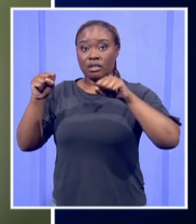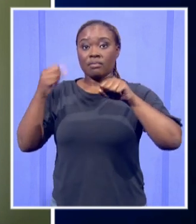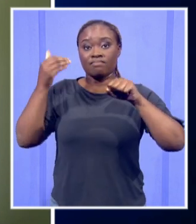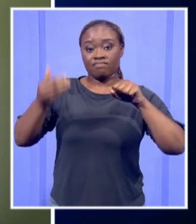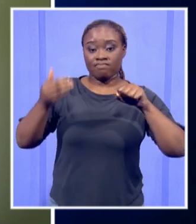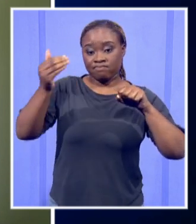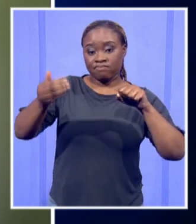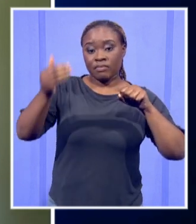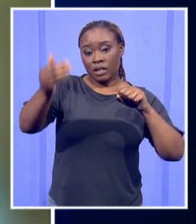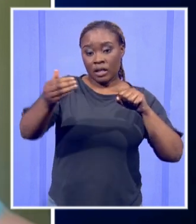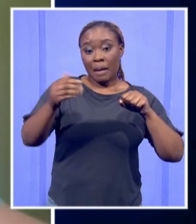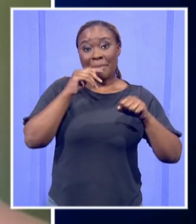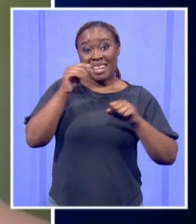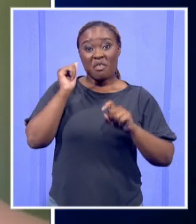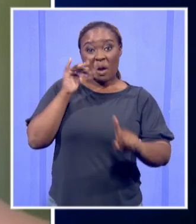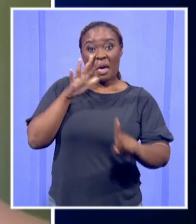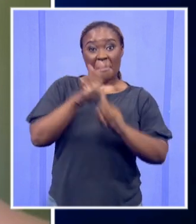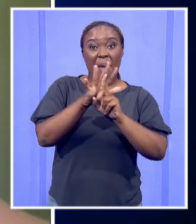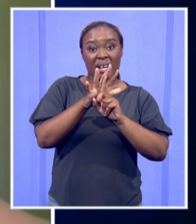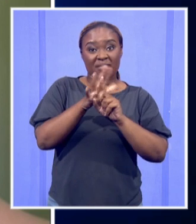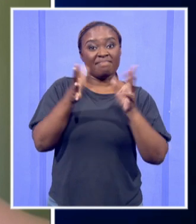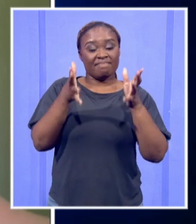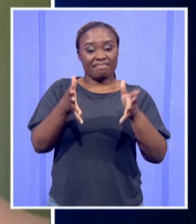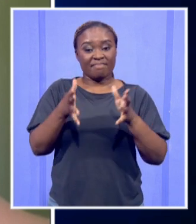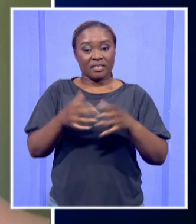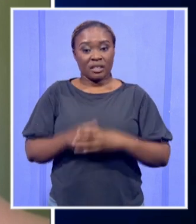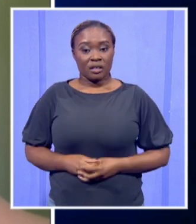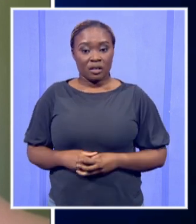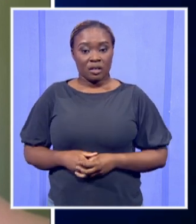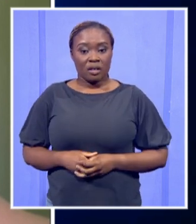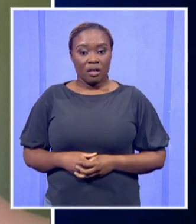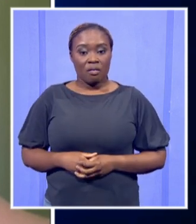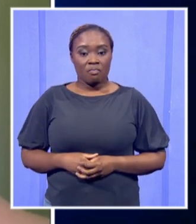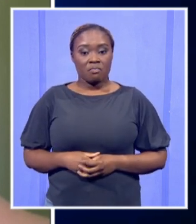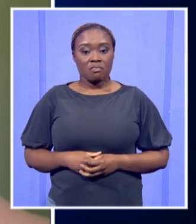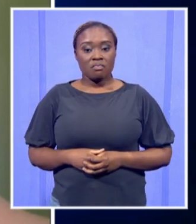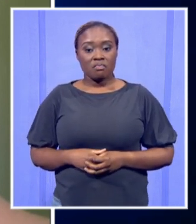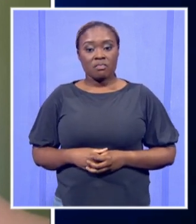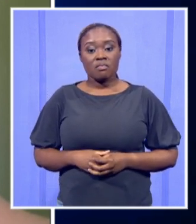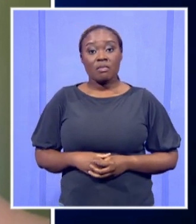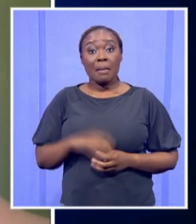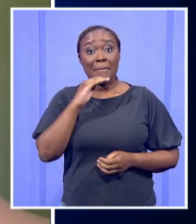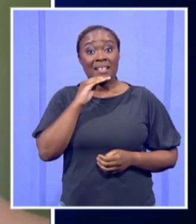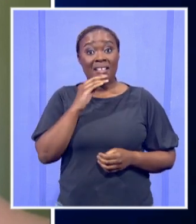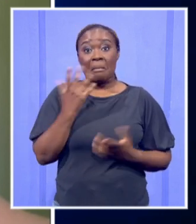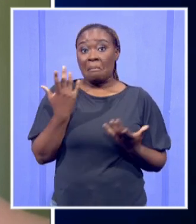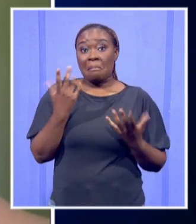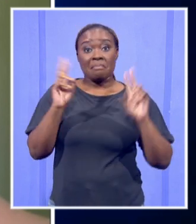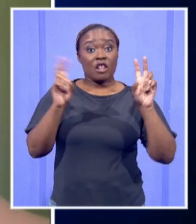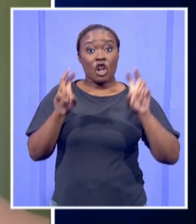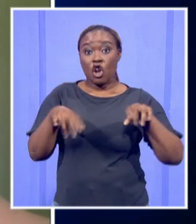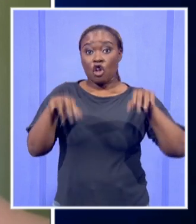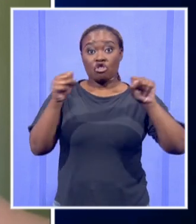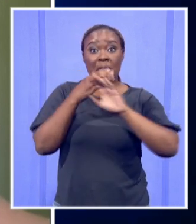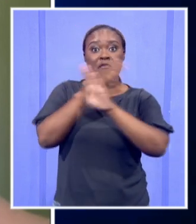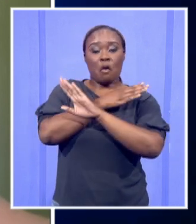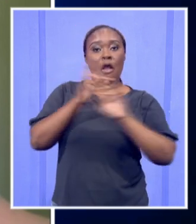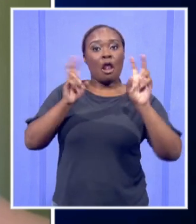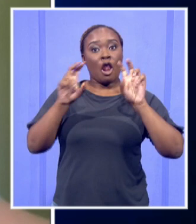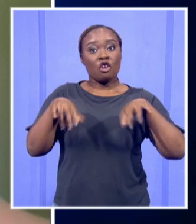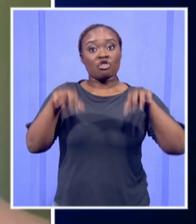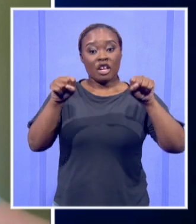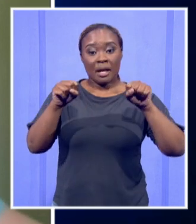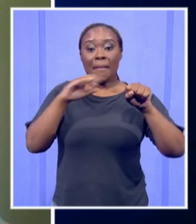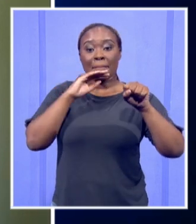So that is the impact that this will have. So whatever was going to be load shedding previously, it's going to be